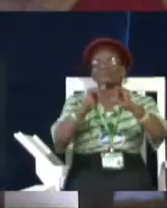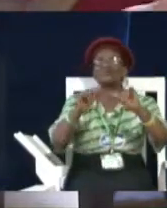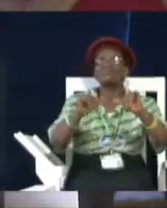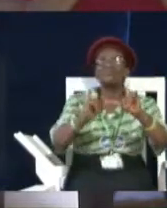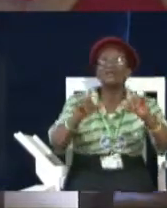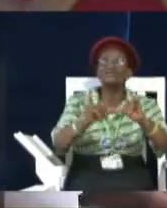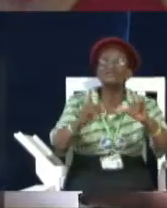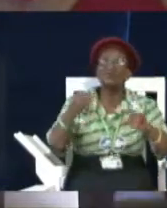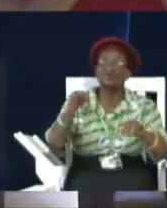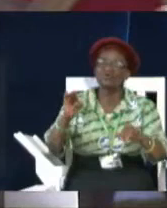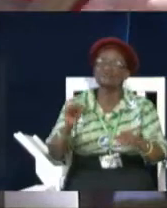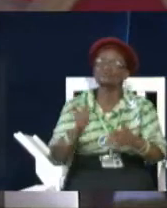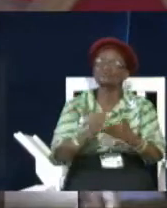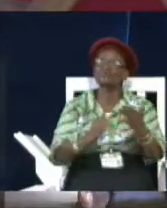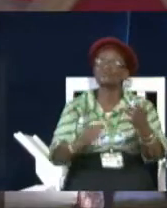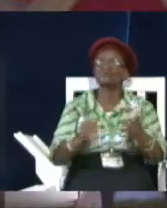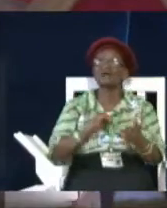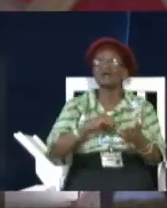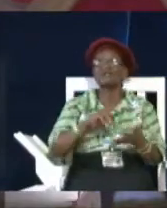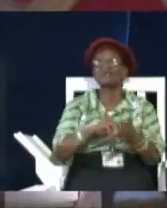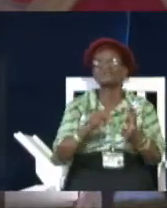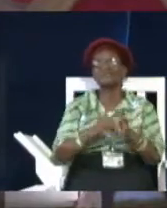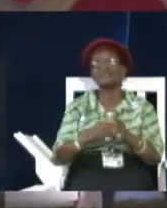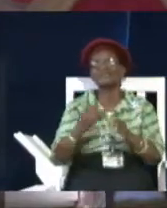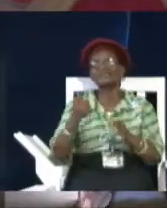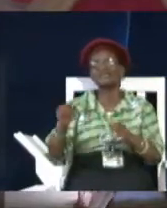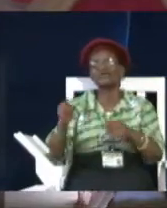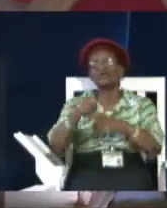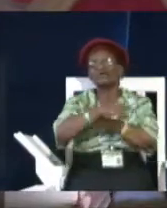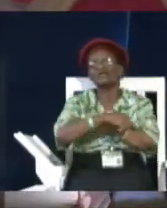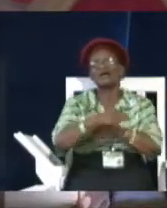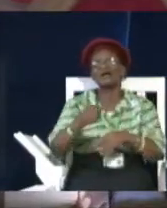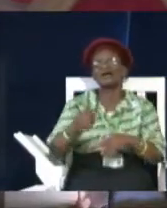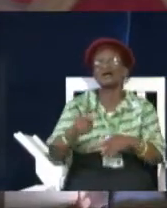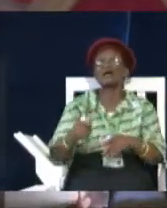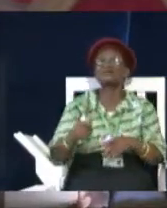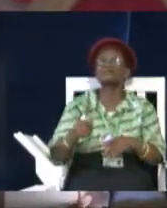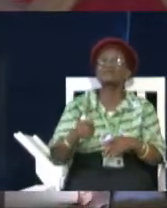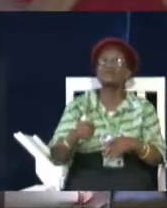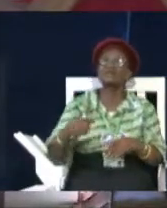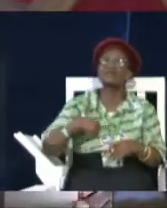I mean, the other day, we heard of somebody,